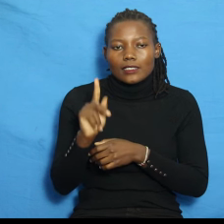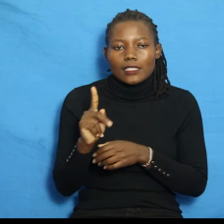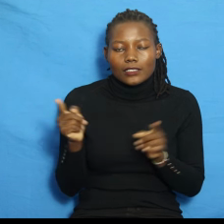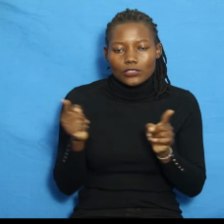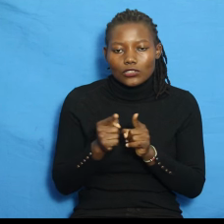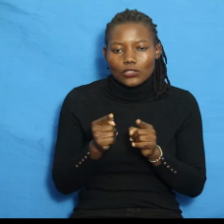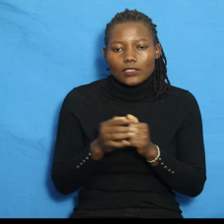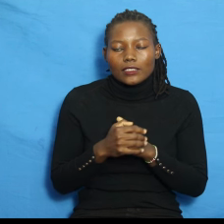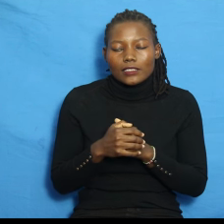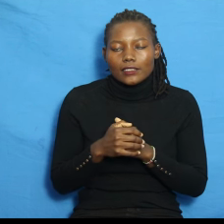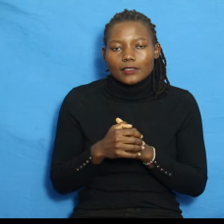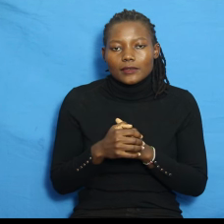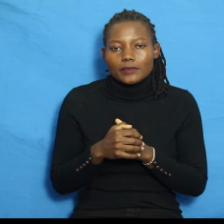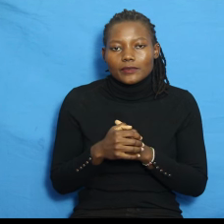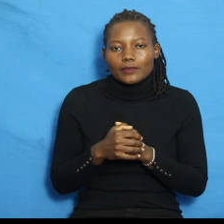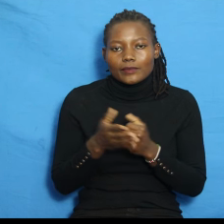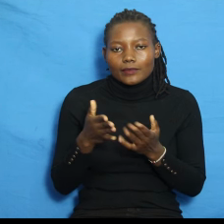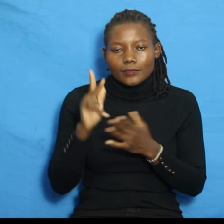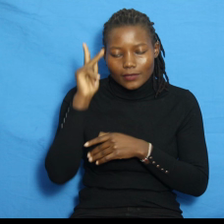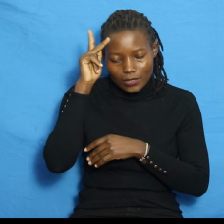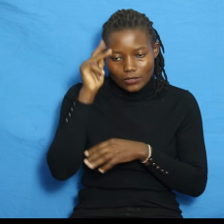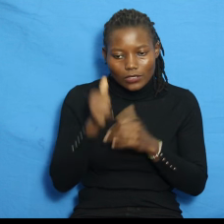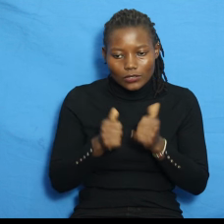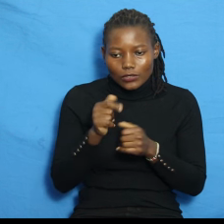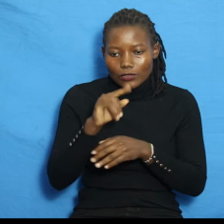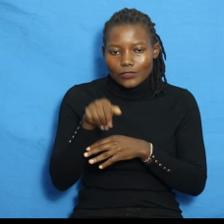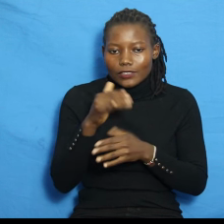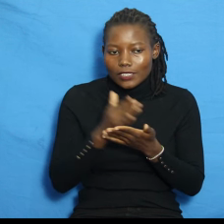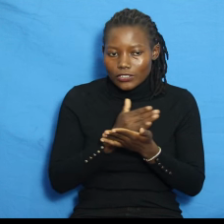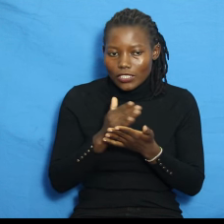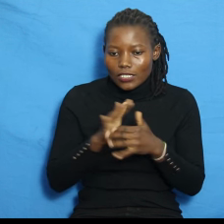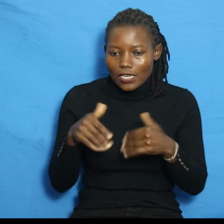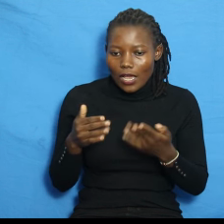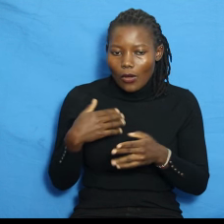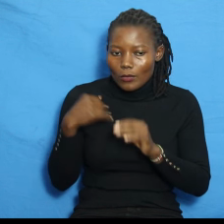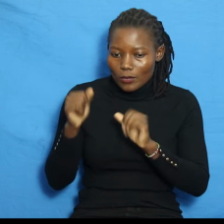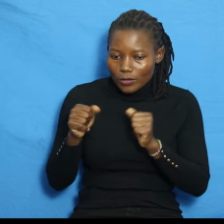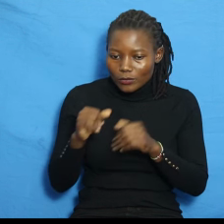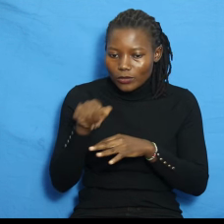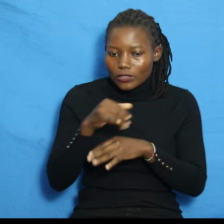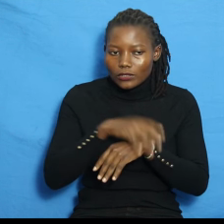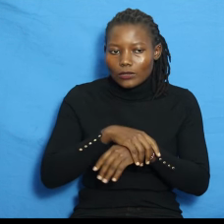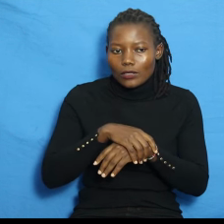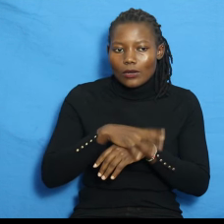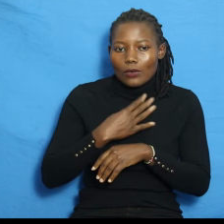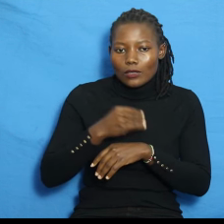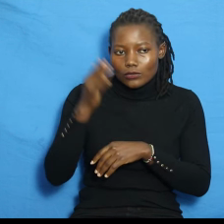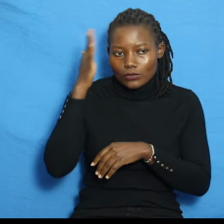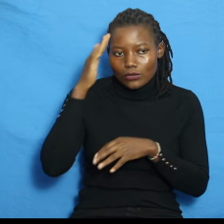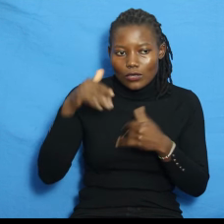briefly, this knowledge that you've just shared, how can I just want to find out how can I use